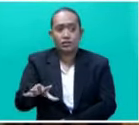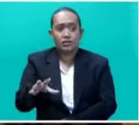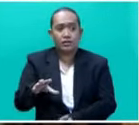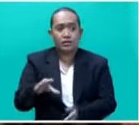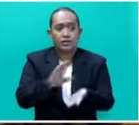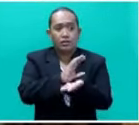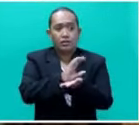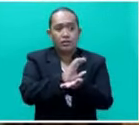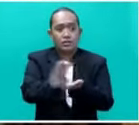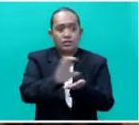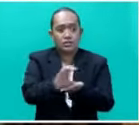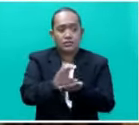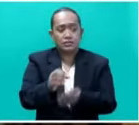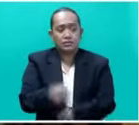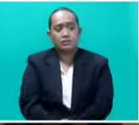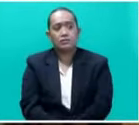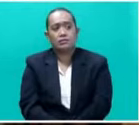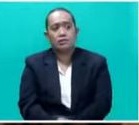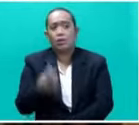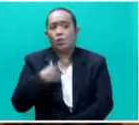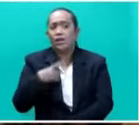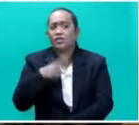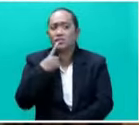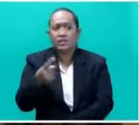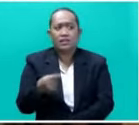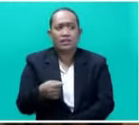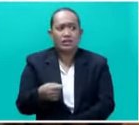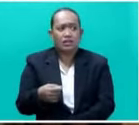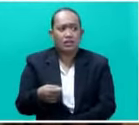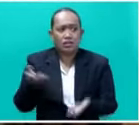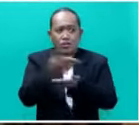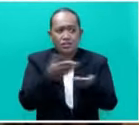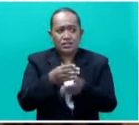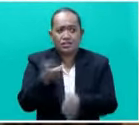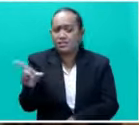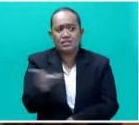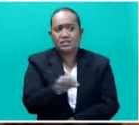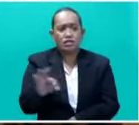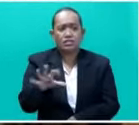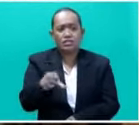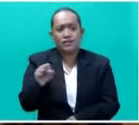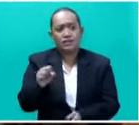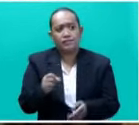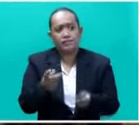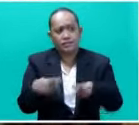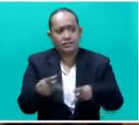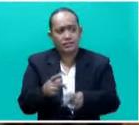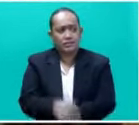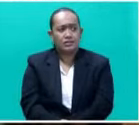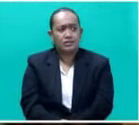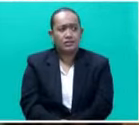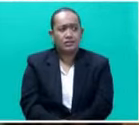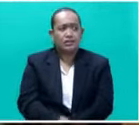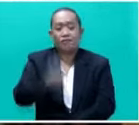you want? Why are you saying that the consultation did not take place? We have done consultation for